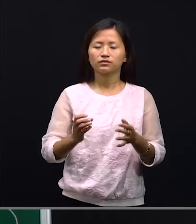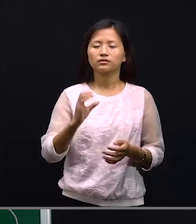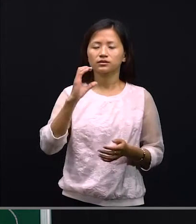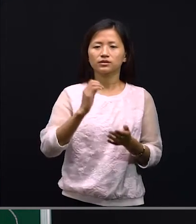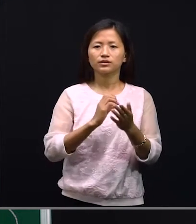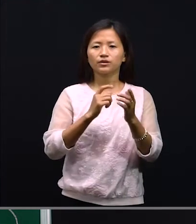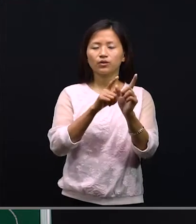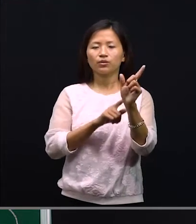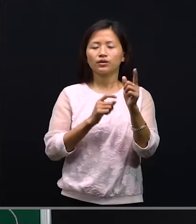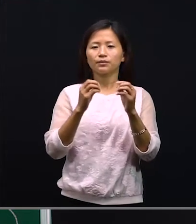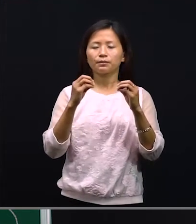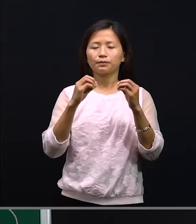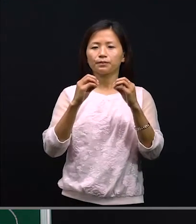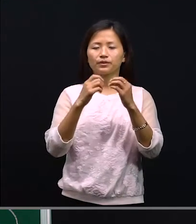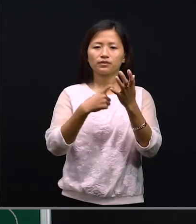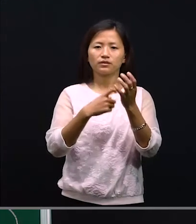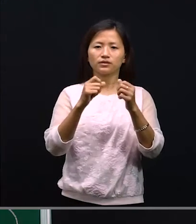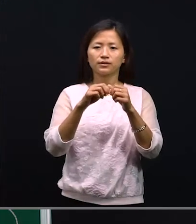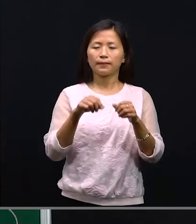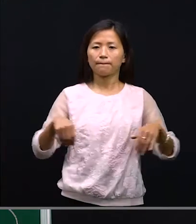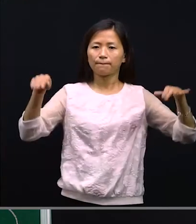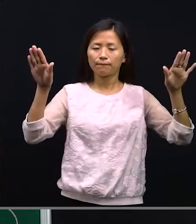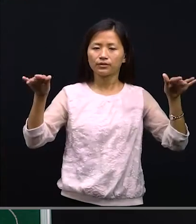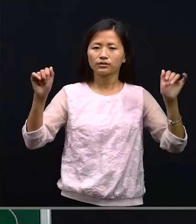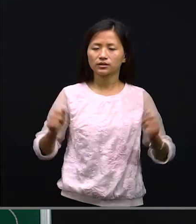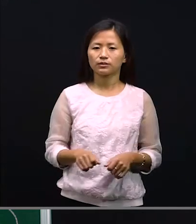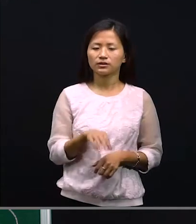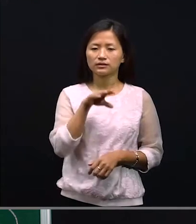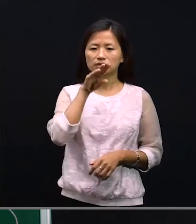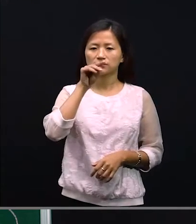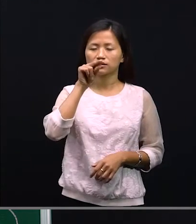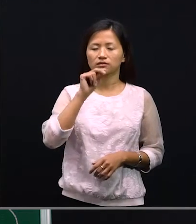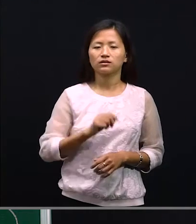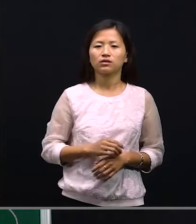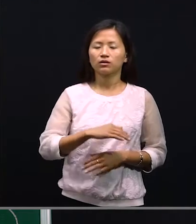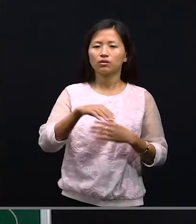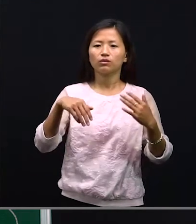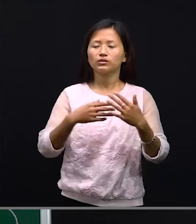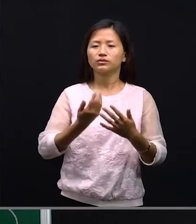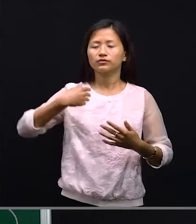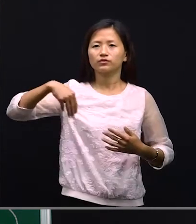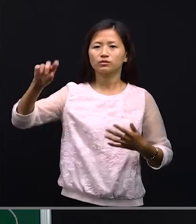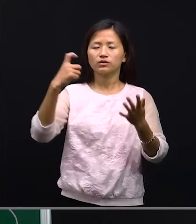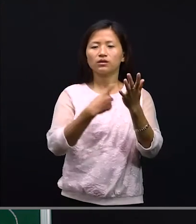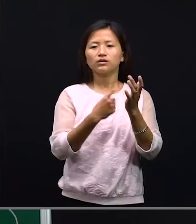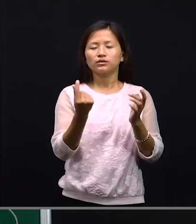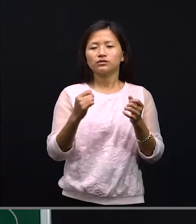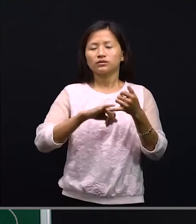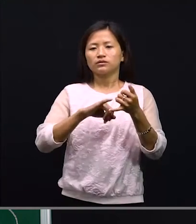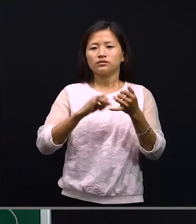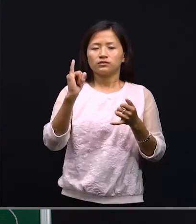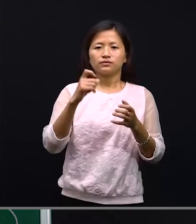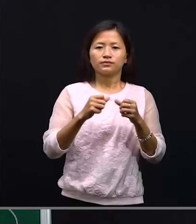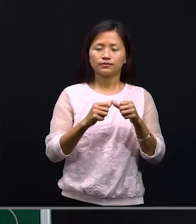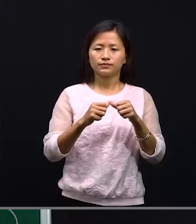Siberian bird, okay, sorry, the Siberian duck, which used to migrate all the way from Russia, okay. It is believed that it migrates